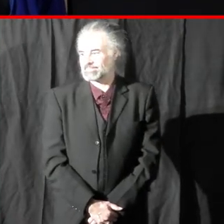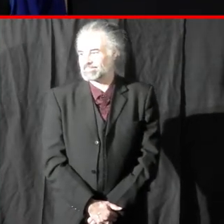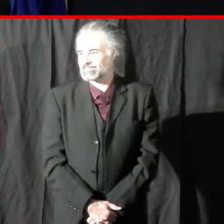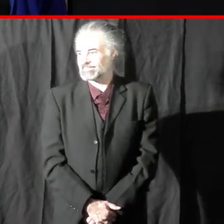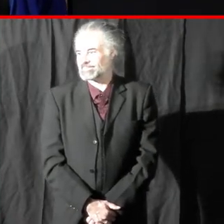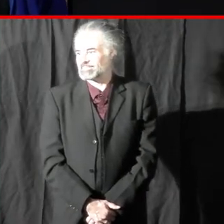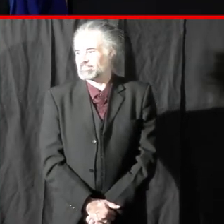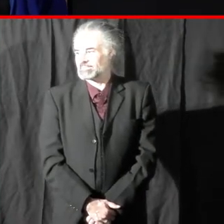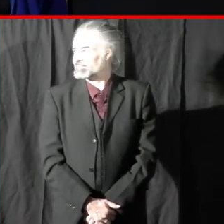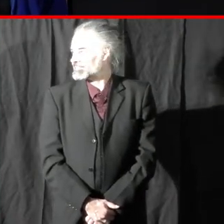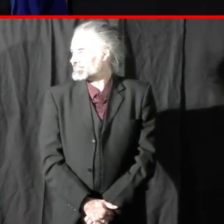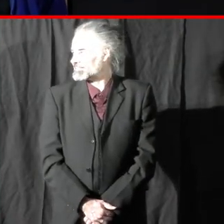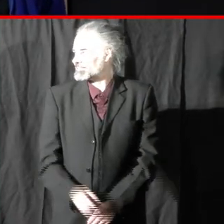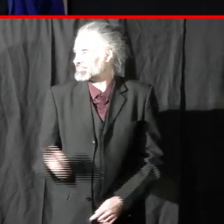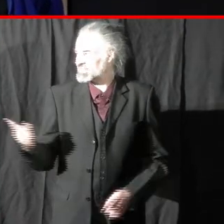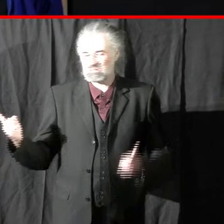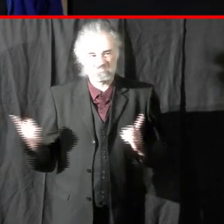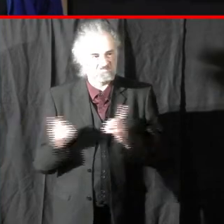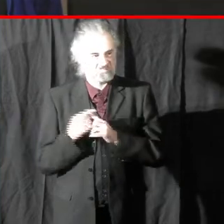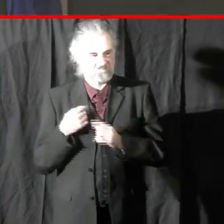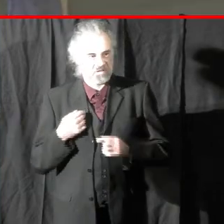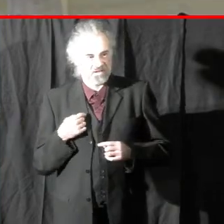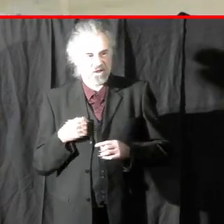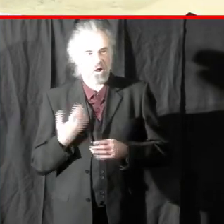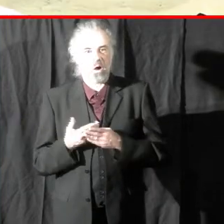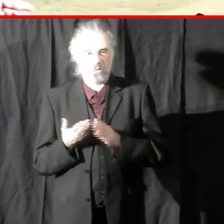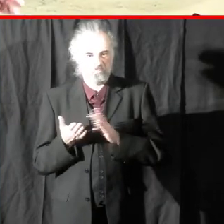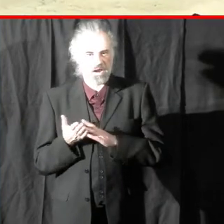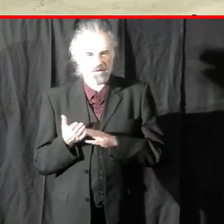She met me on Monday. She's regretting it right now.